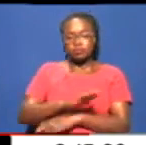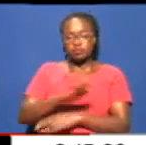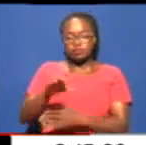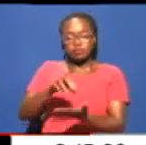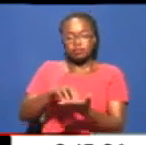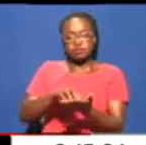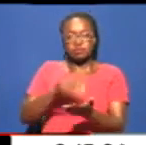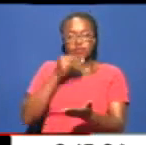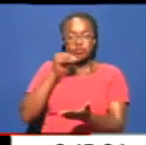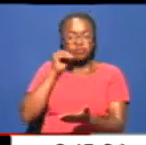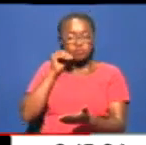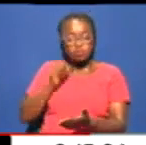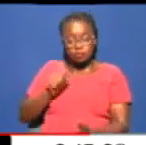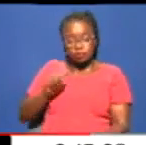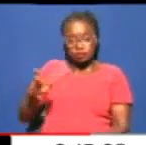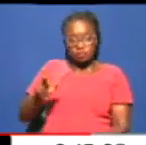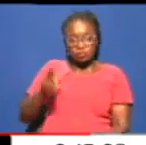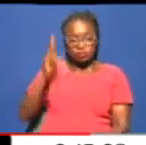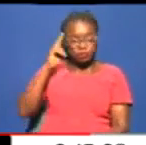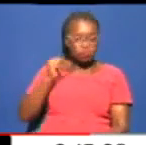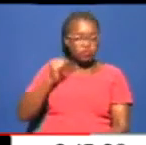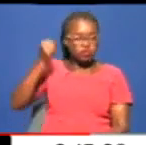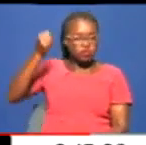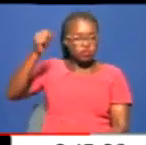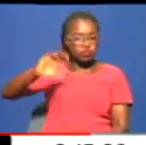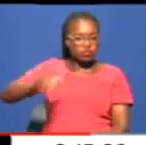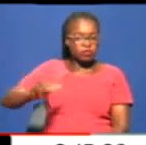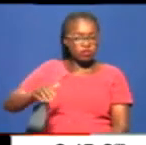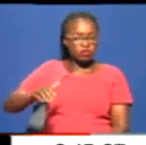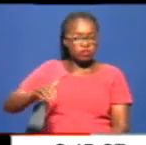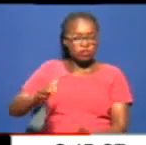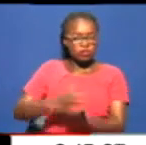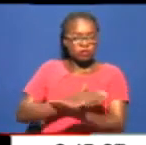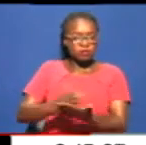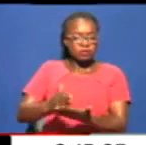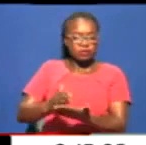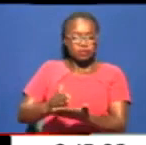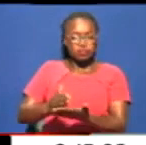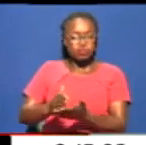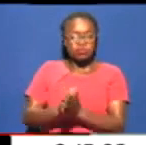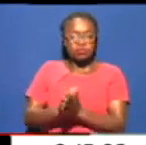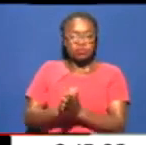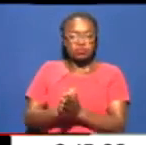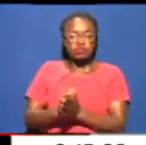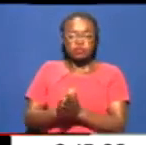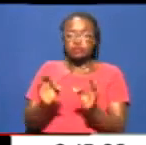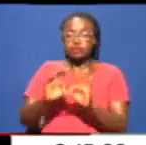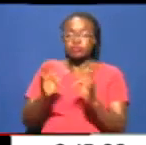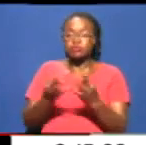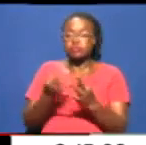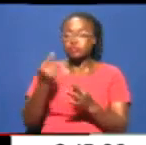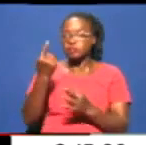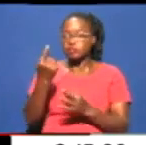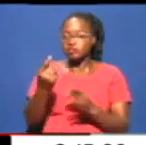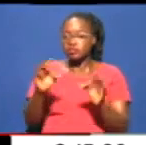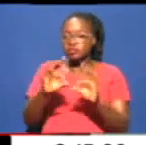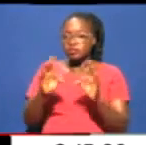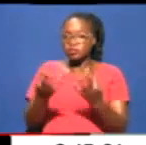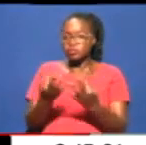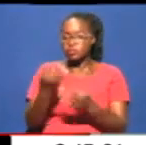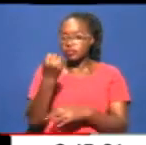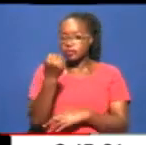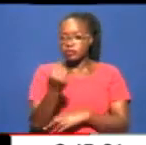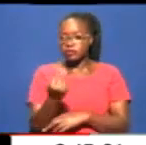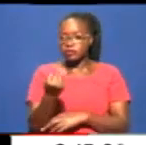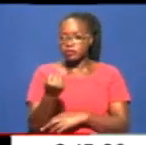in Kaptoo, Nandi County, by a section of the Kapturgat family, one of the five families making up the famous